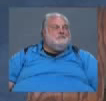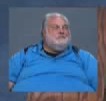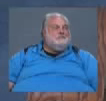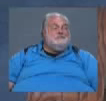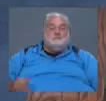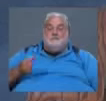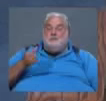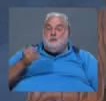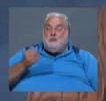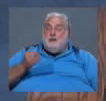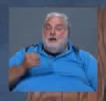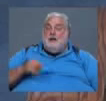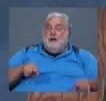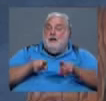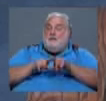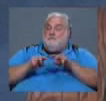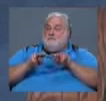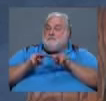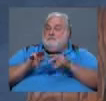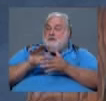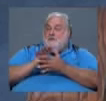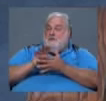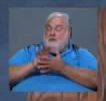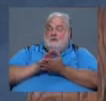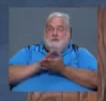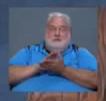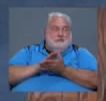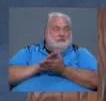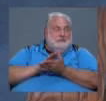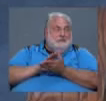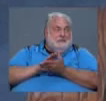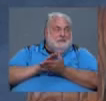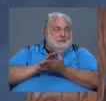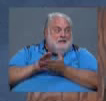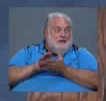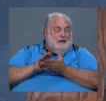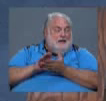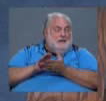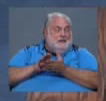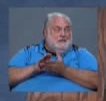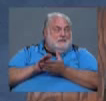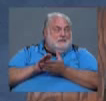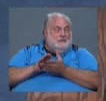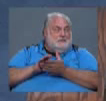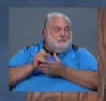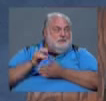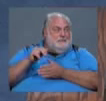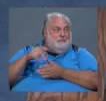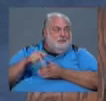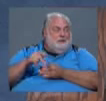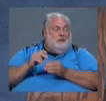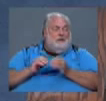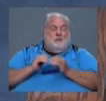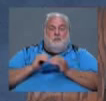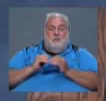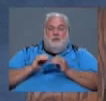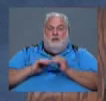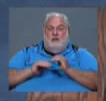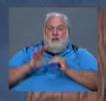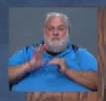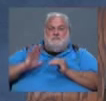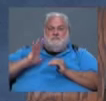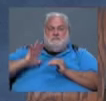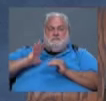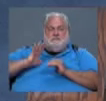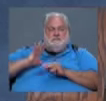So, as you can see in the video, very, very high speed and very maneuverable ship, more so than our traditional ships in the